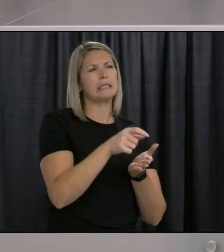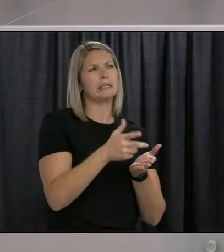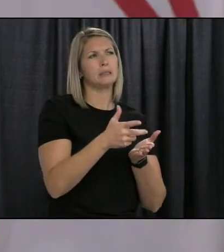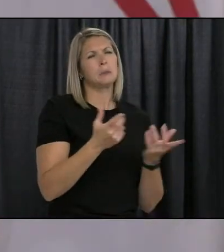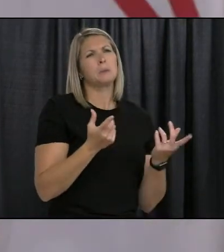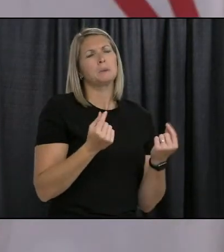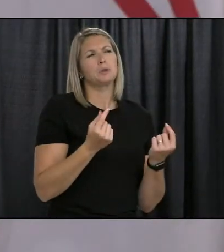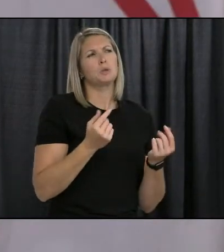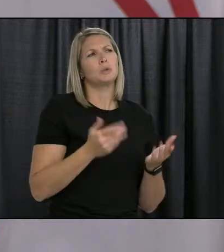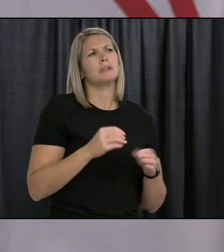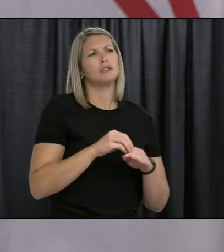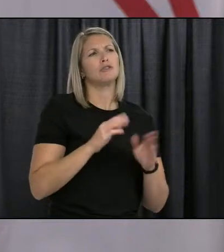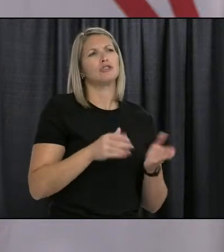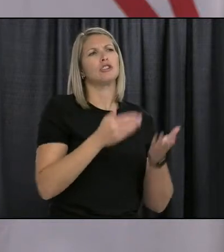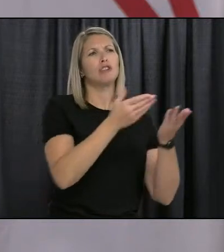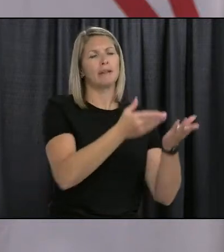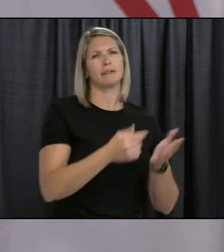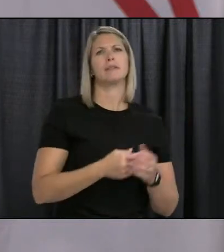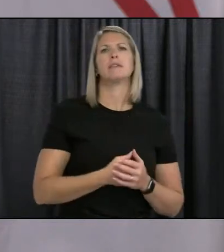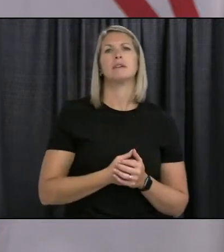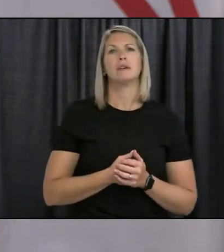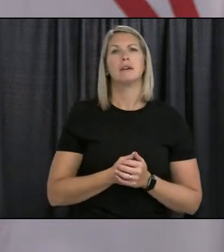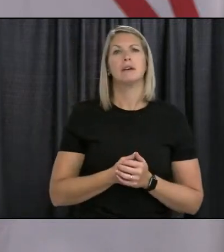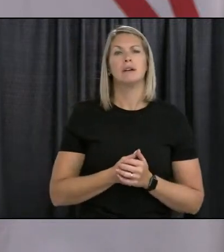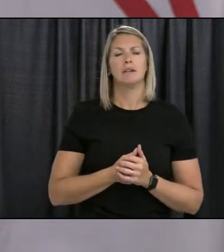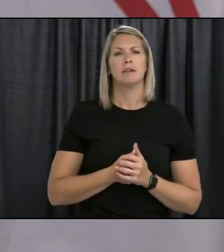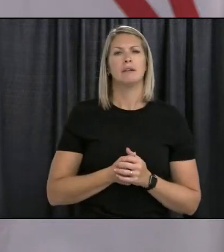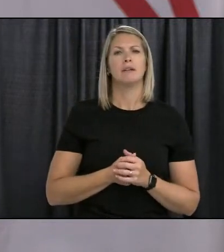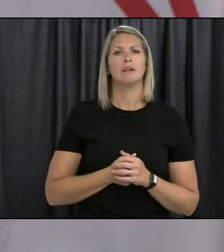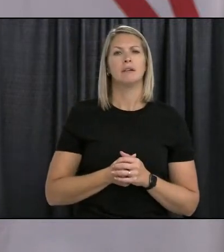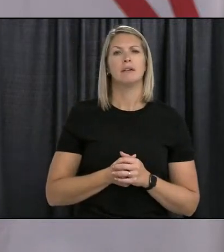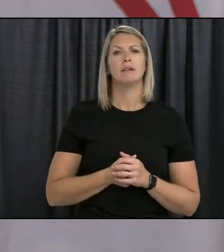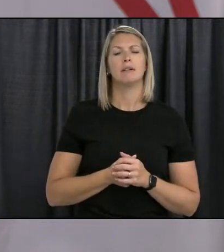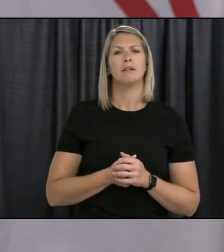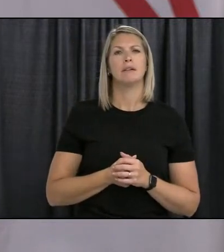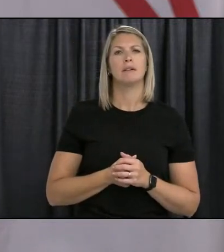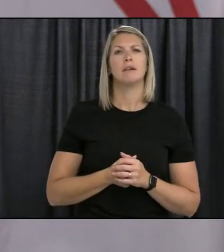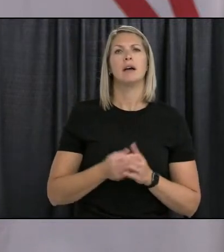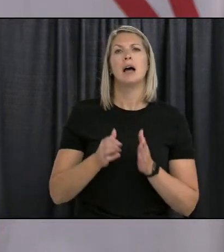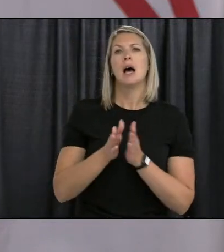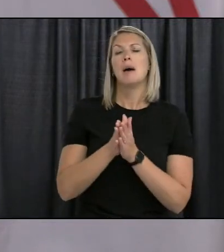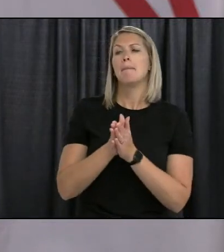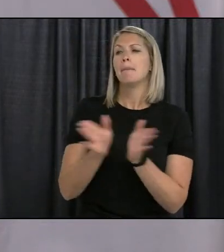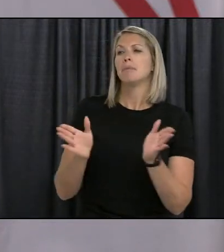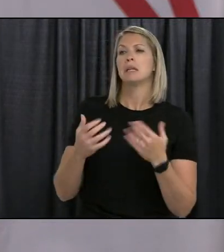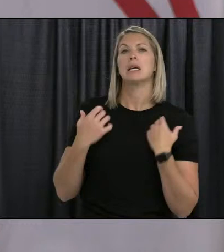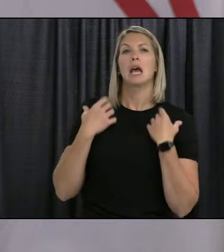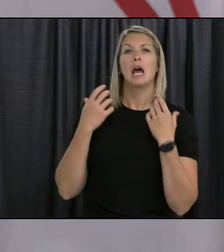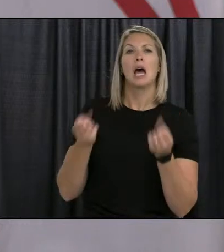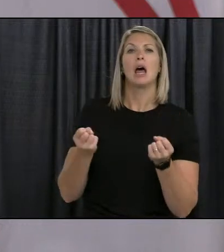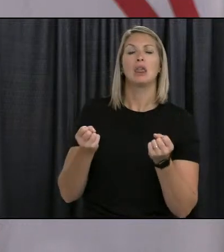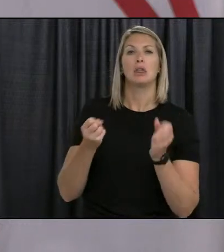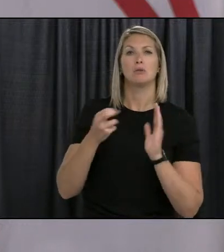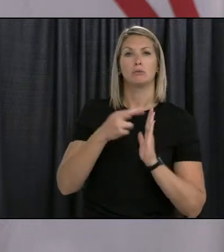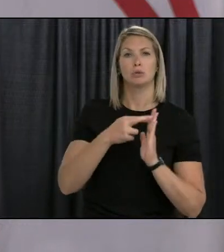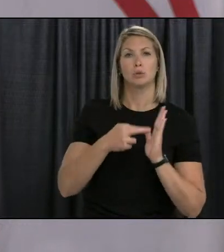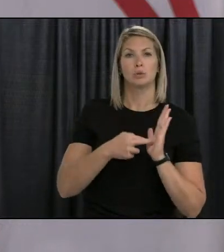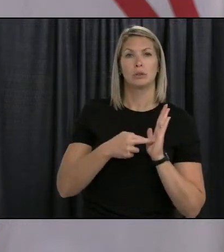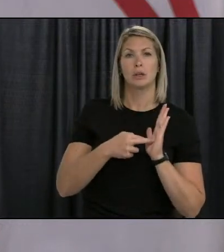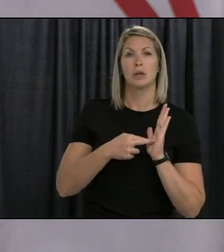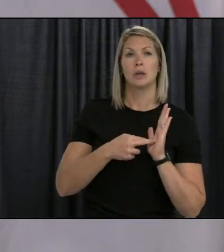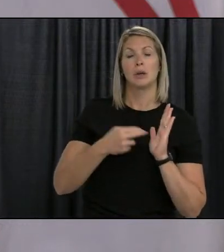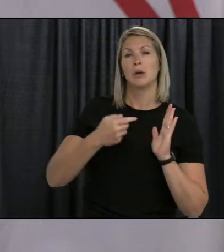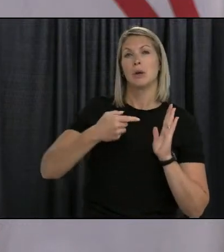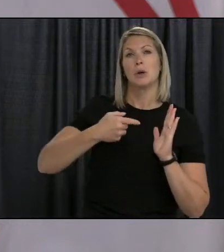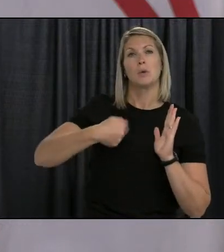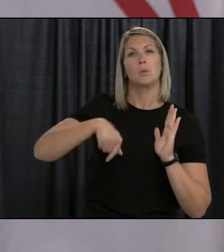So we have not asked. We, with public health here at the department and in the special measures orders, we have not asked for people